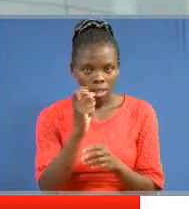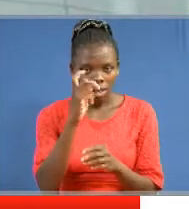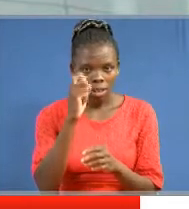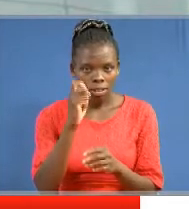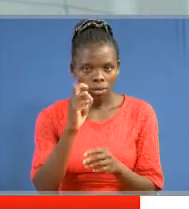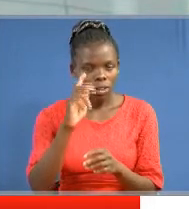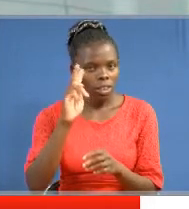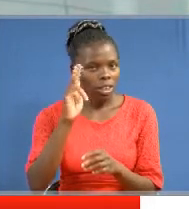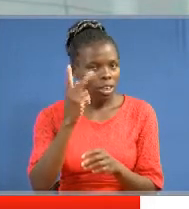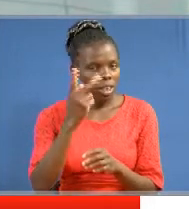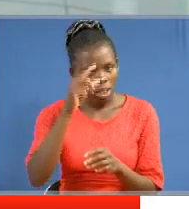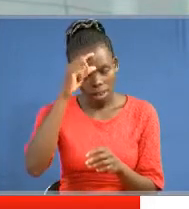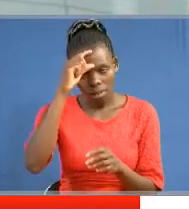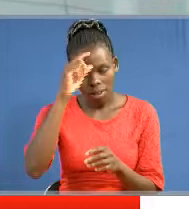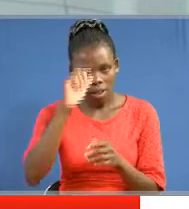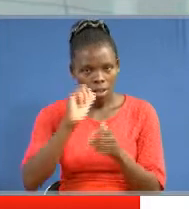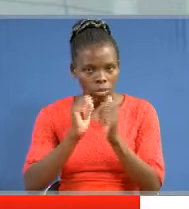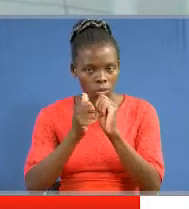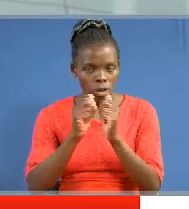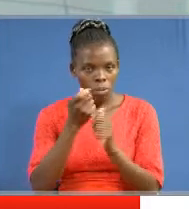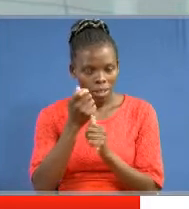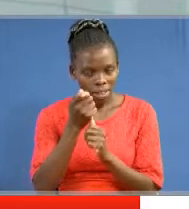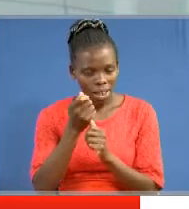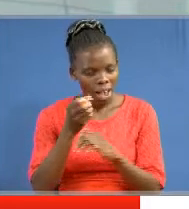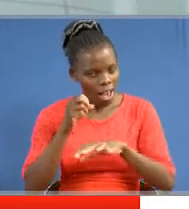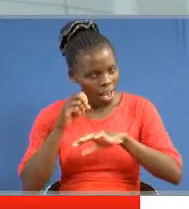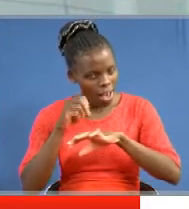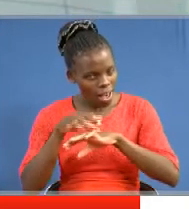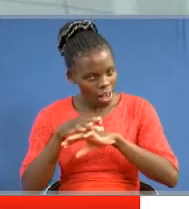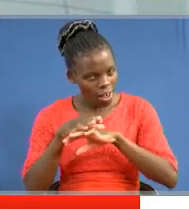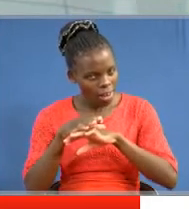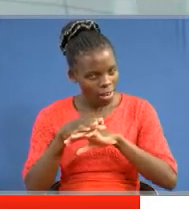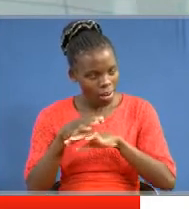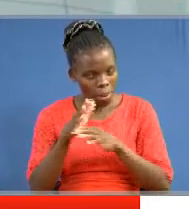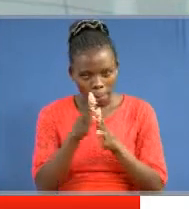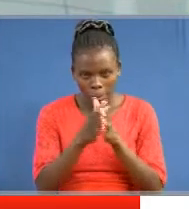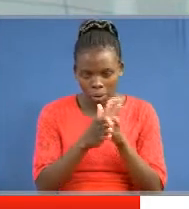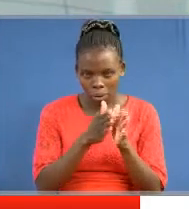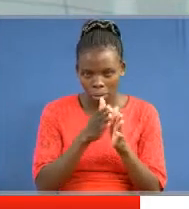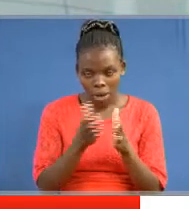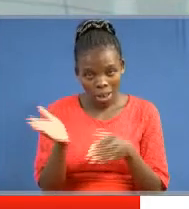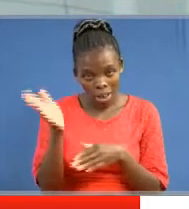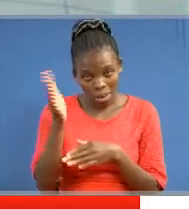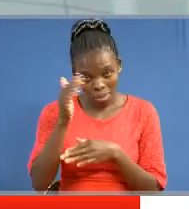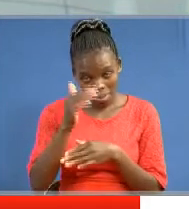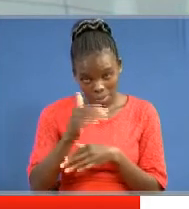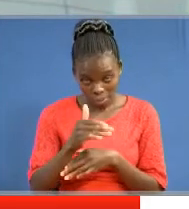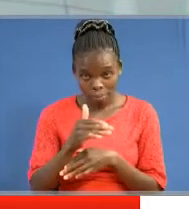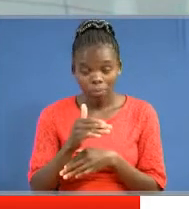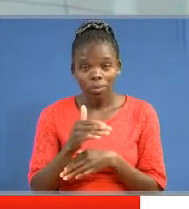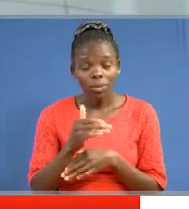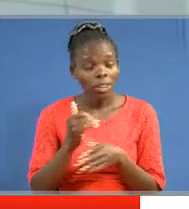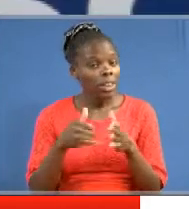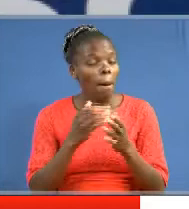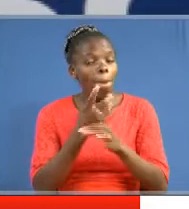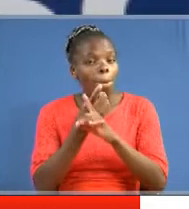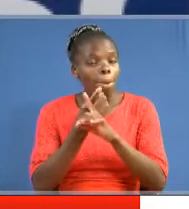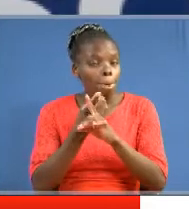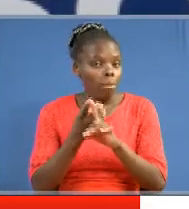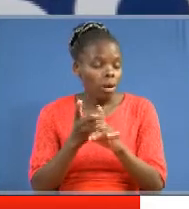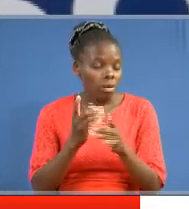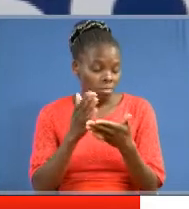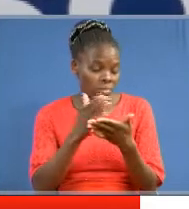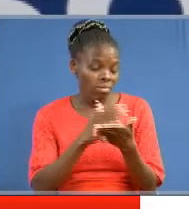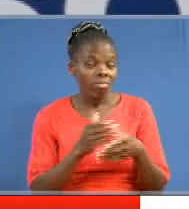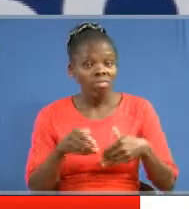the Kenyan government. Sportpesa had earlier indicated a plan to make a comeback to the industry, but according to a